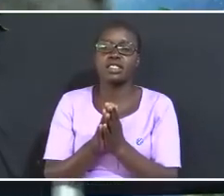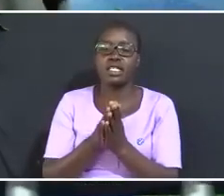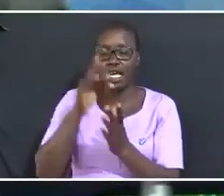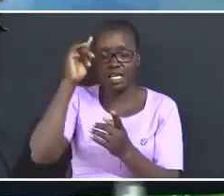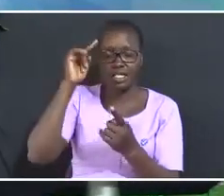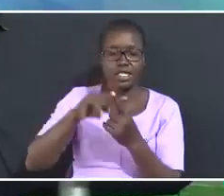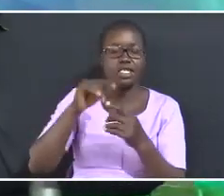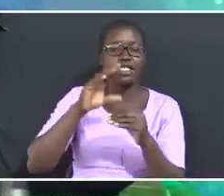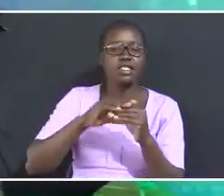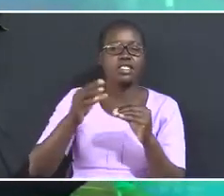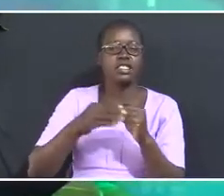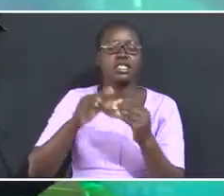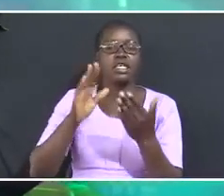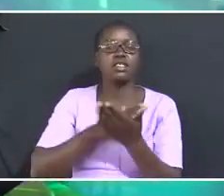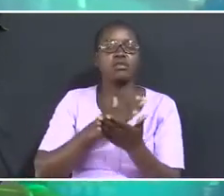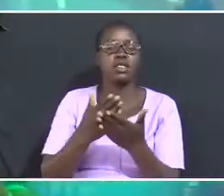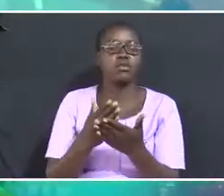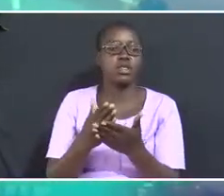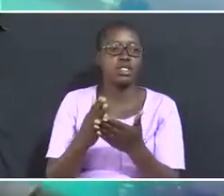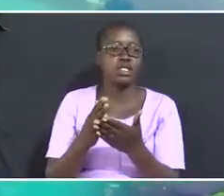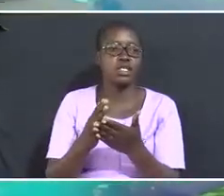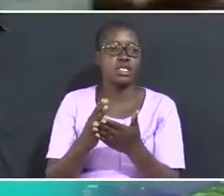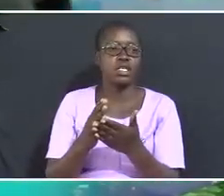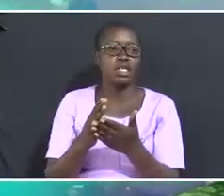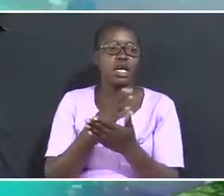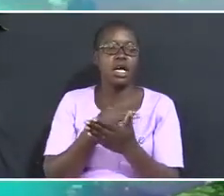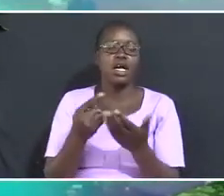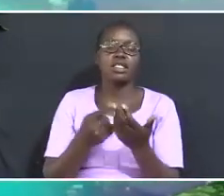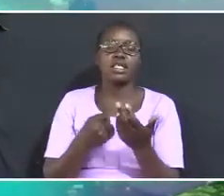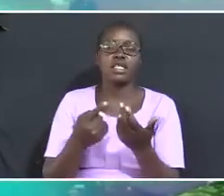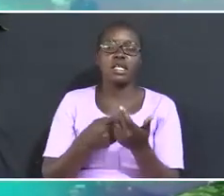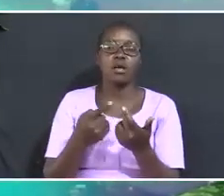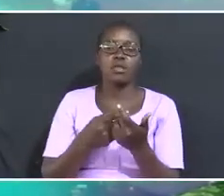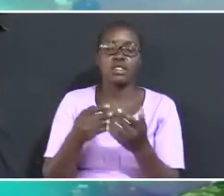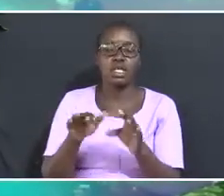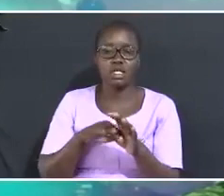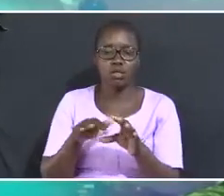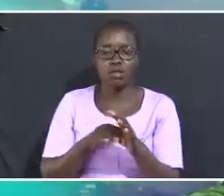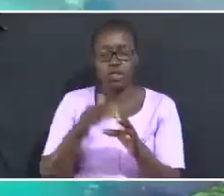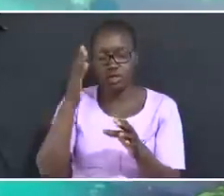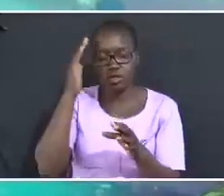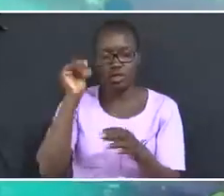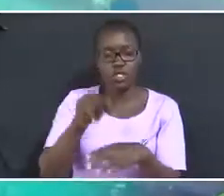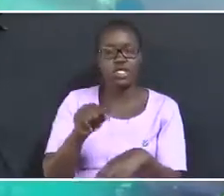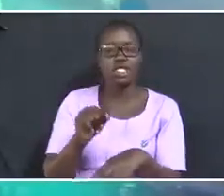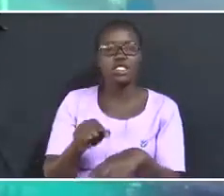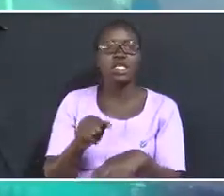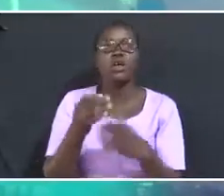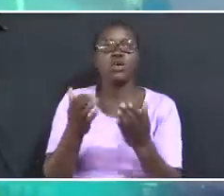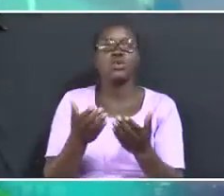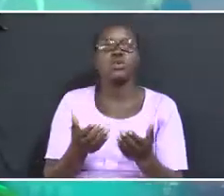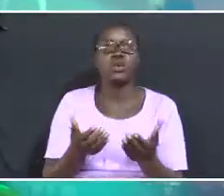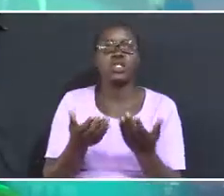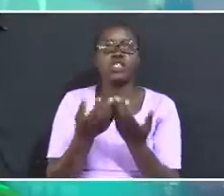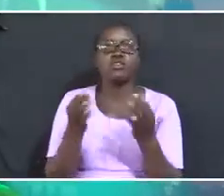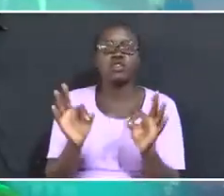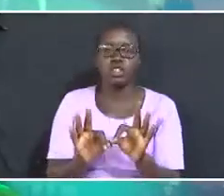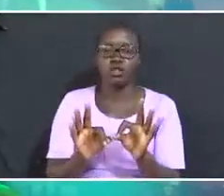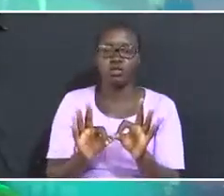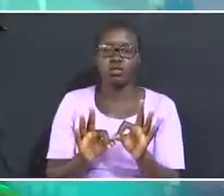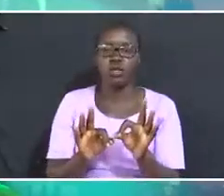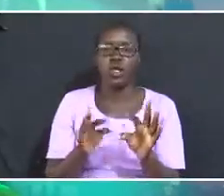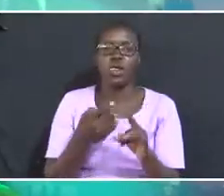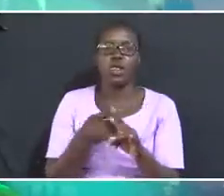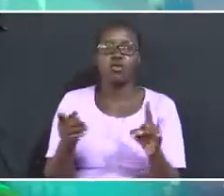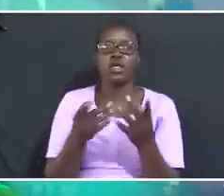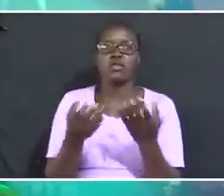has created a department. And members must know, yes, we need freedom,